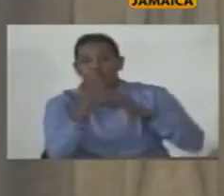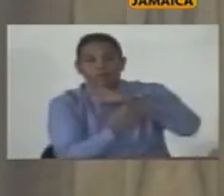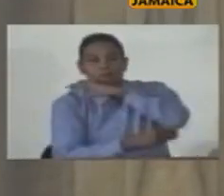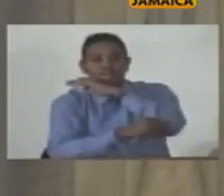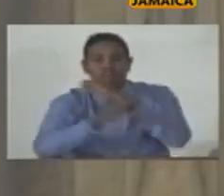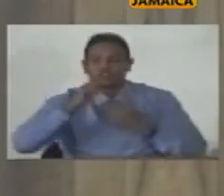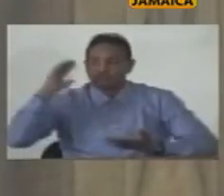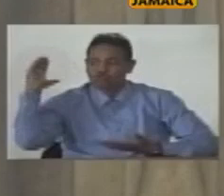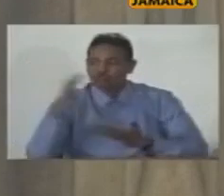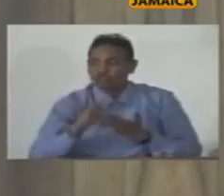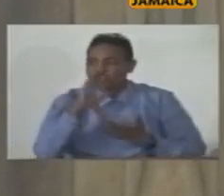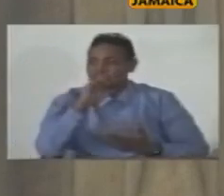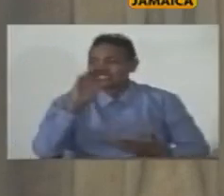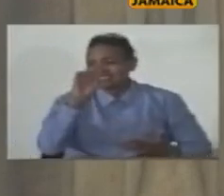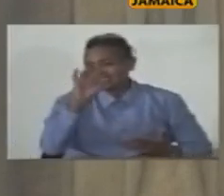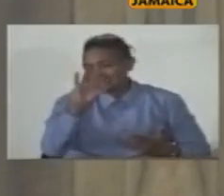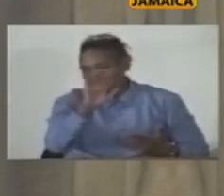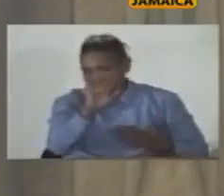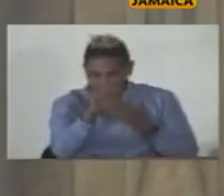and the CDF.